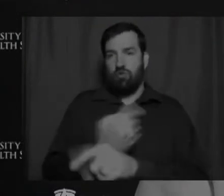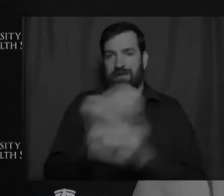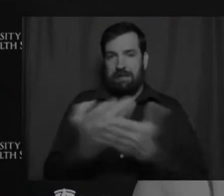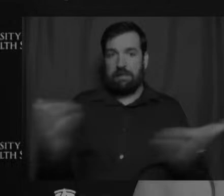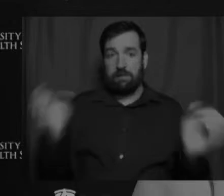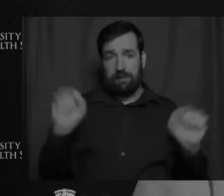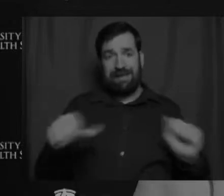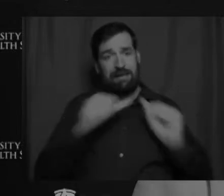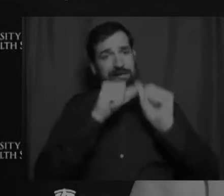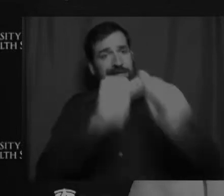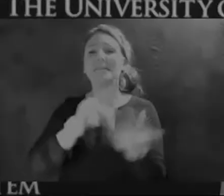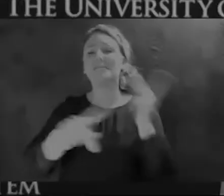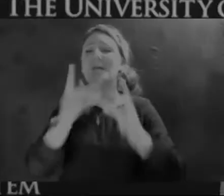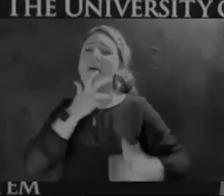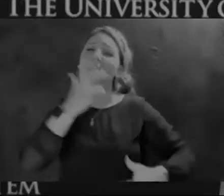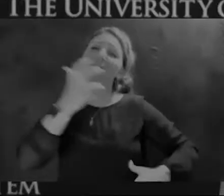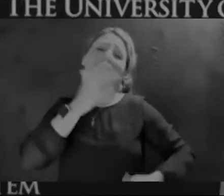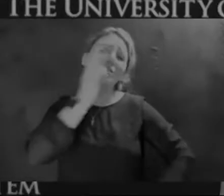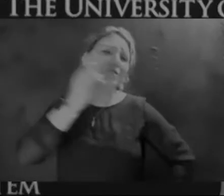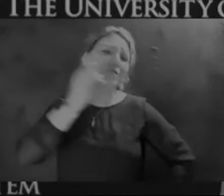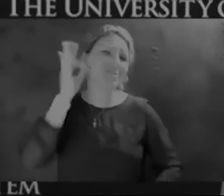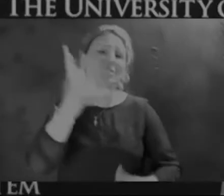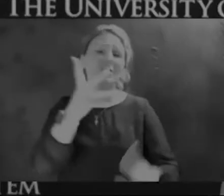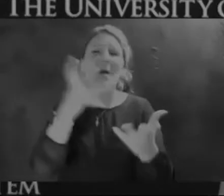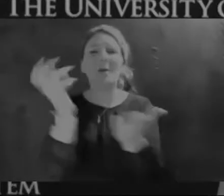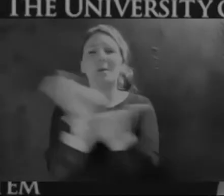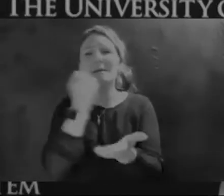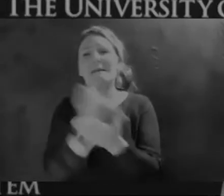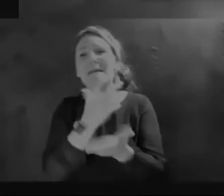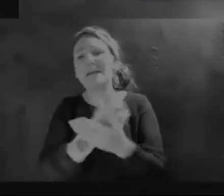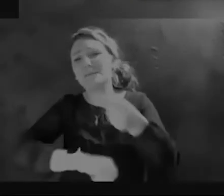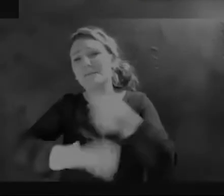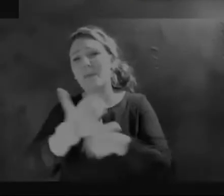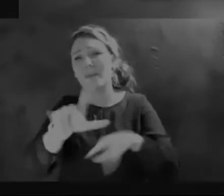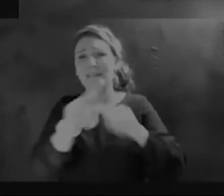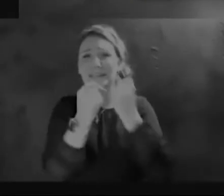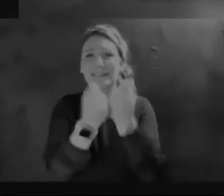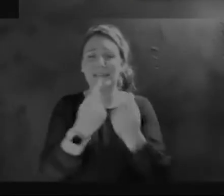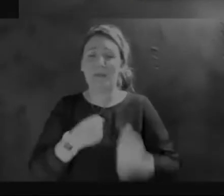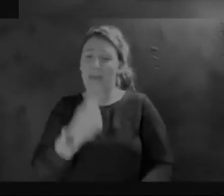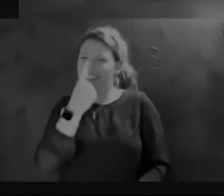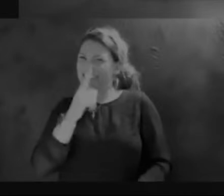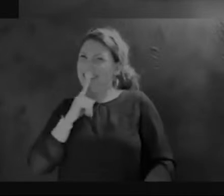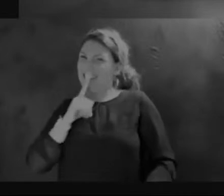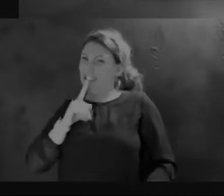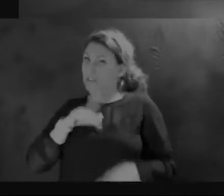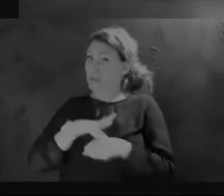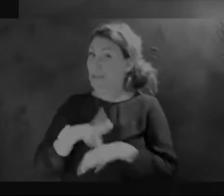Mics with Dr. Stites podcast. Now everywhere podcasts are available.